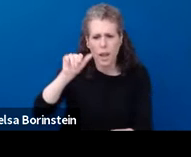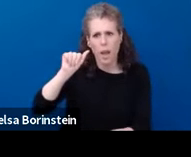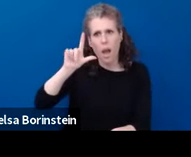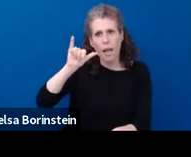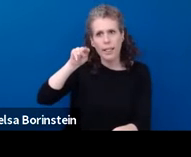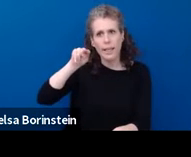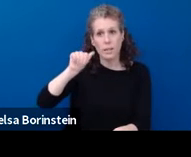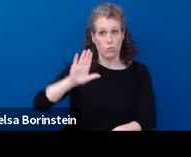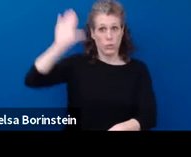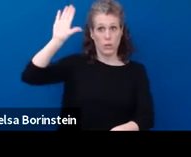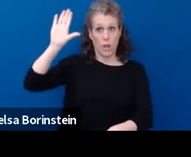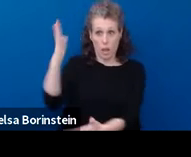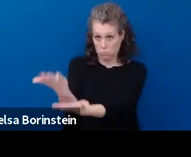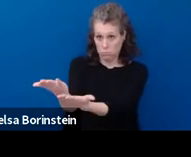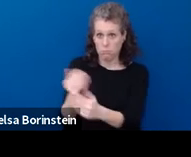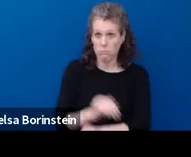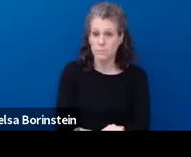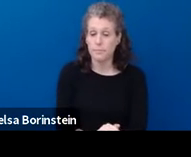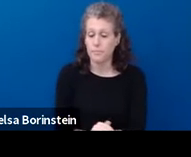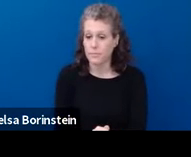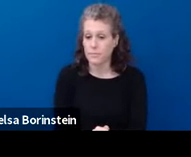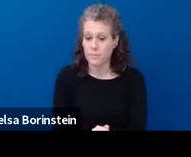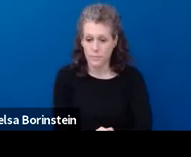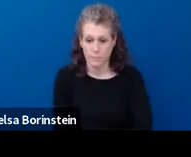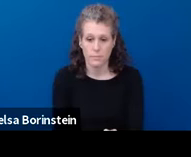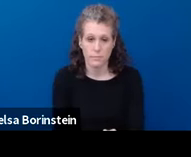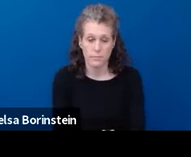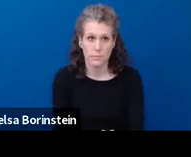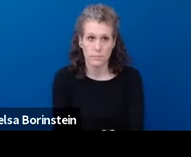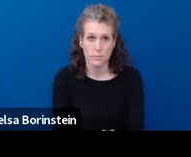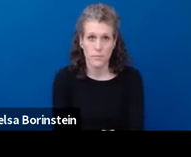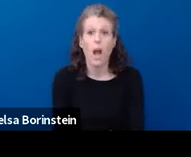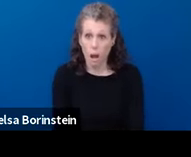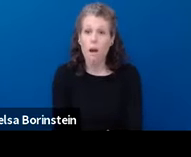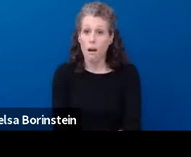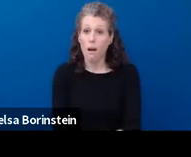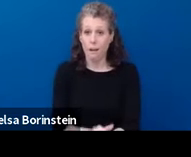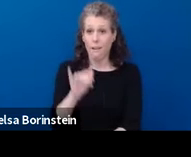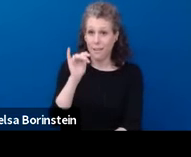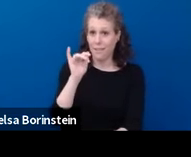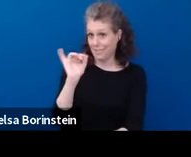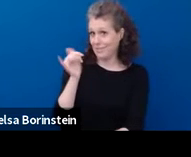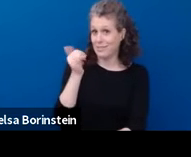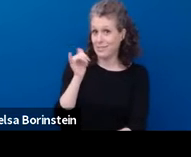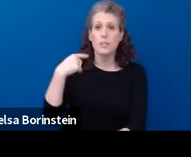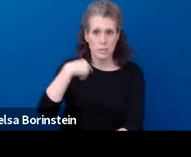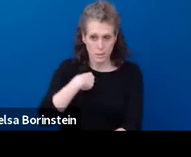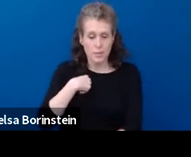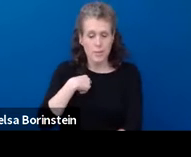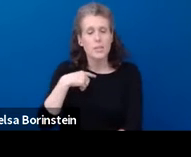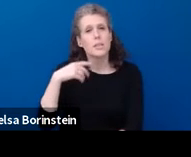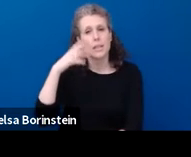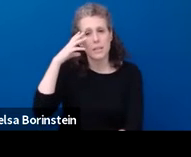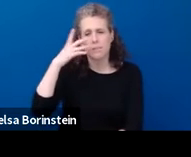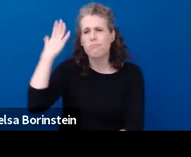Please, Alina. Yes. Yeah, I've had experience for one project